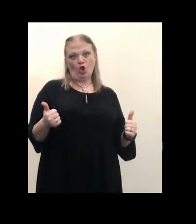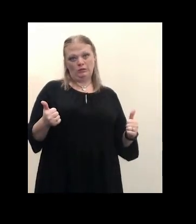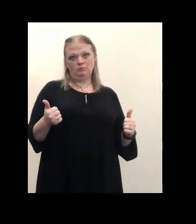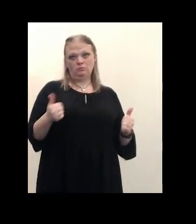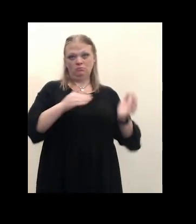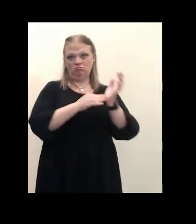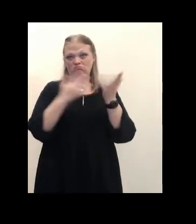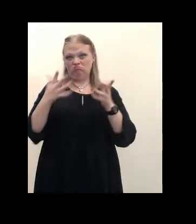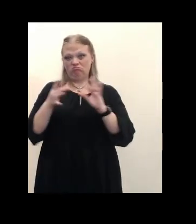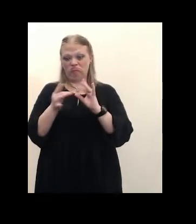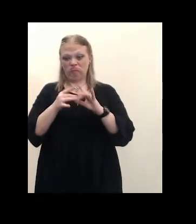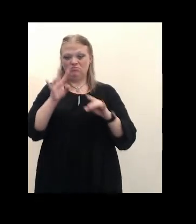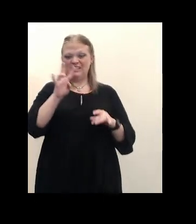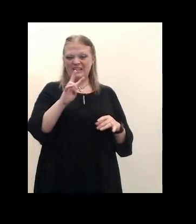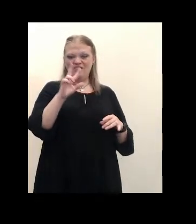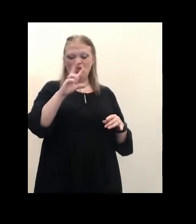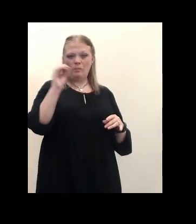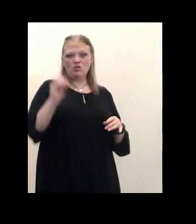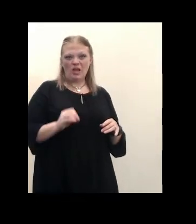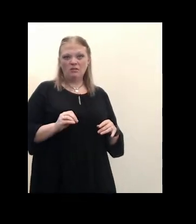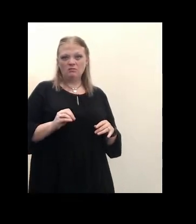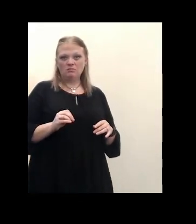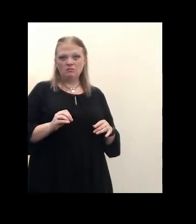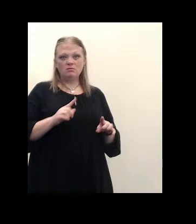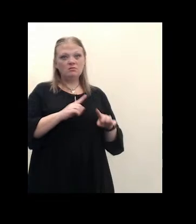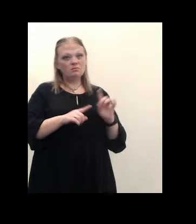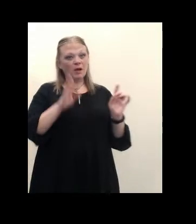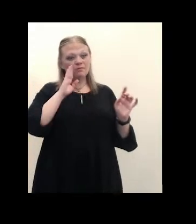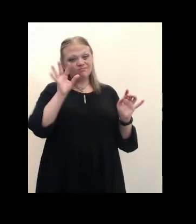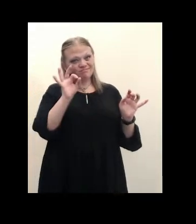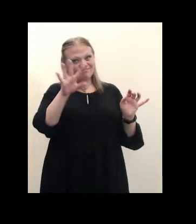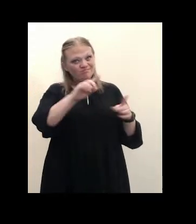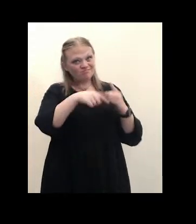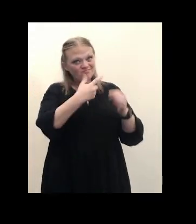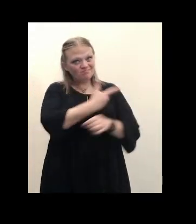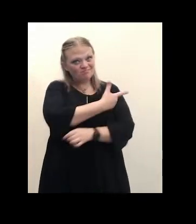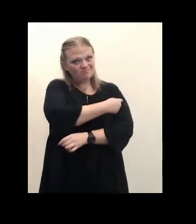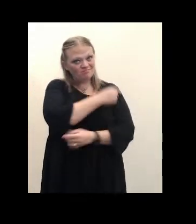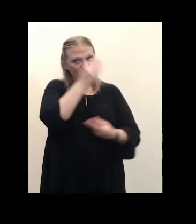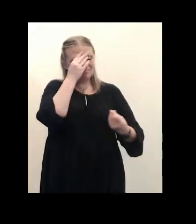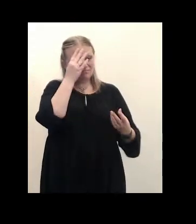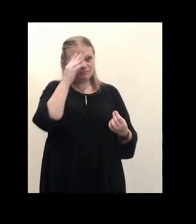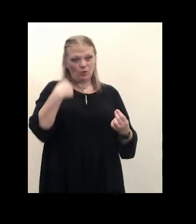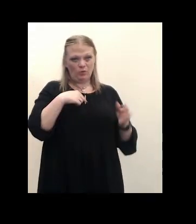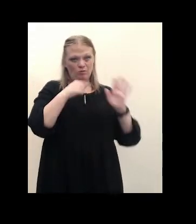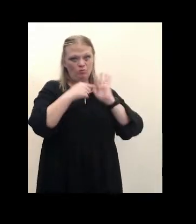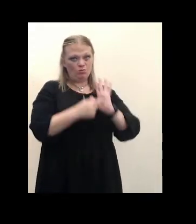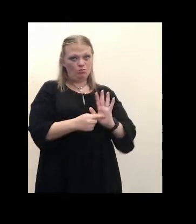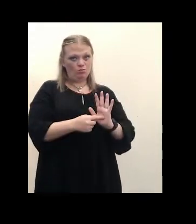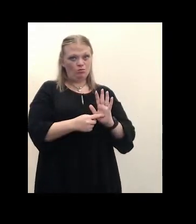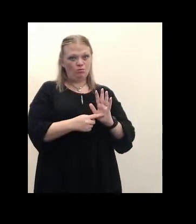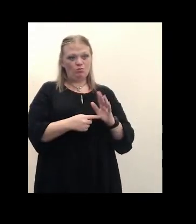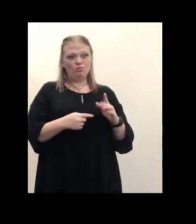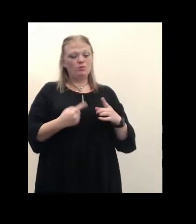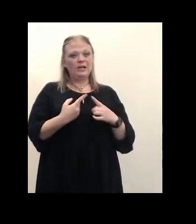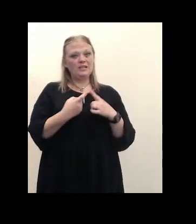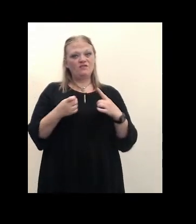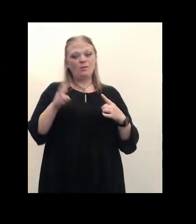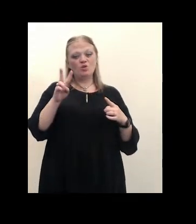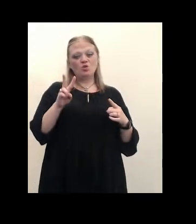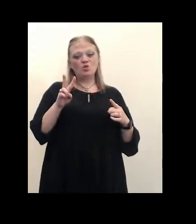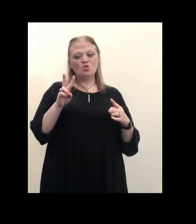about 73%. The one thing I will note about the vaccination data that we presented is it's based off of the